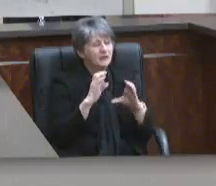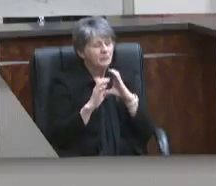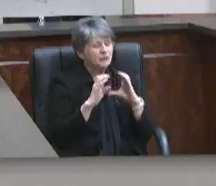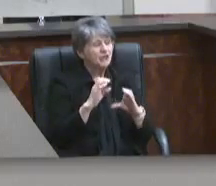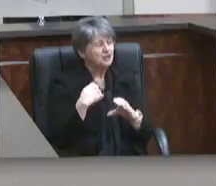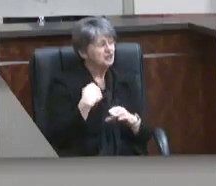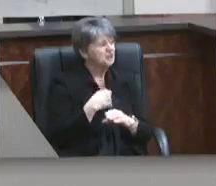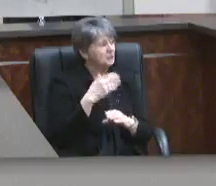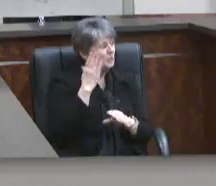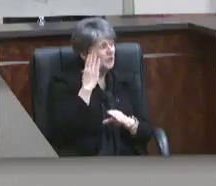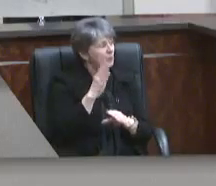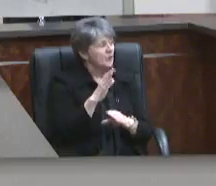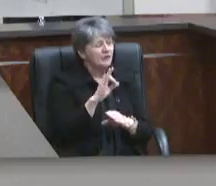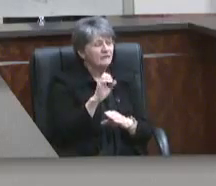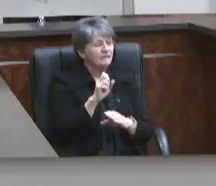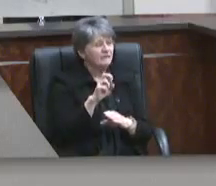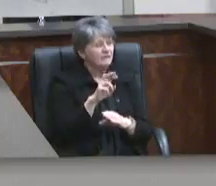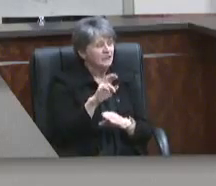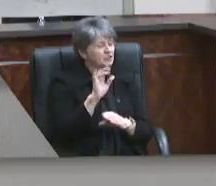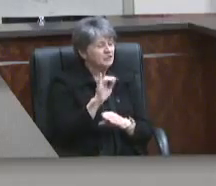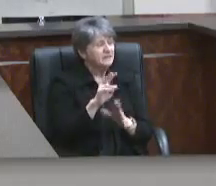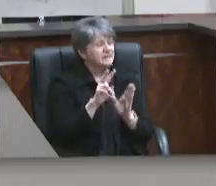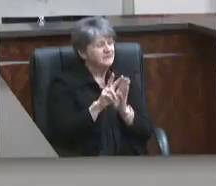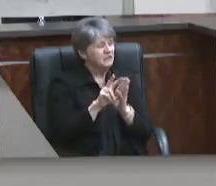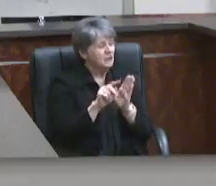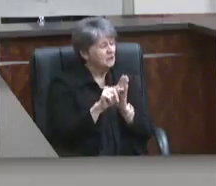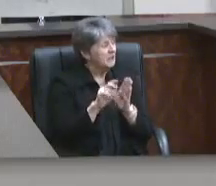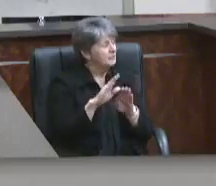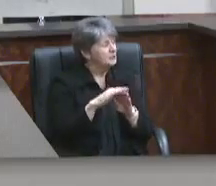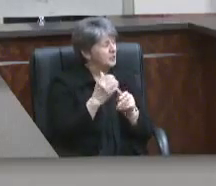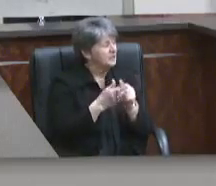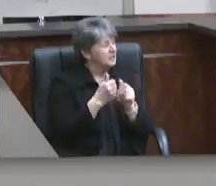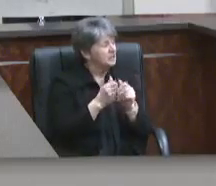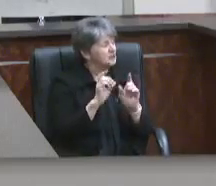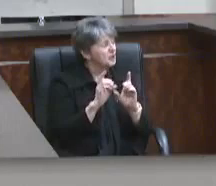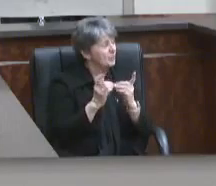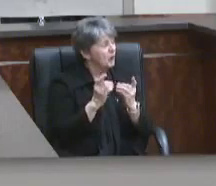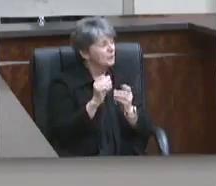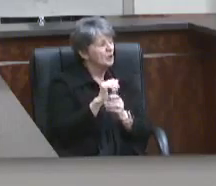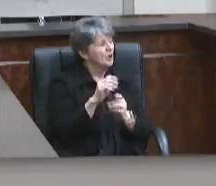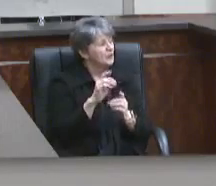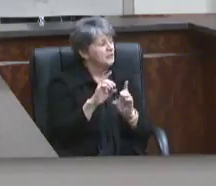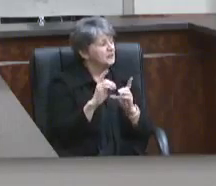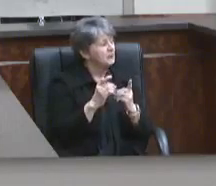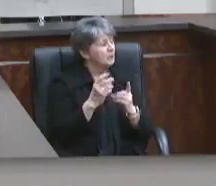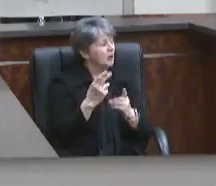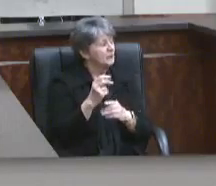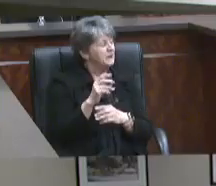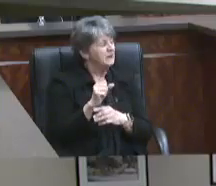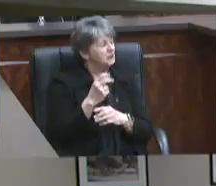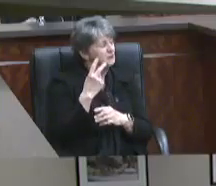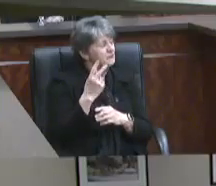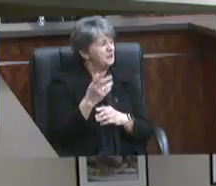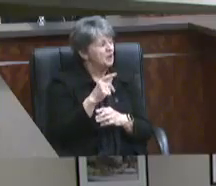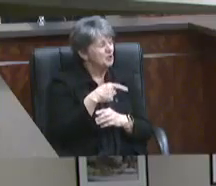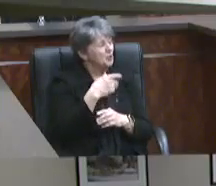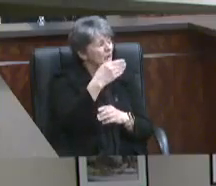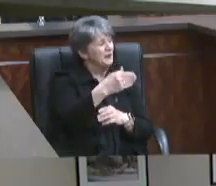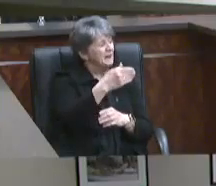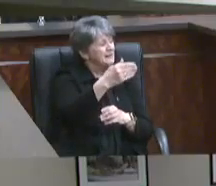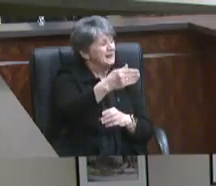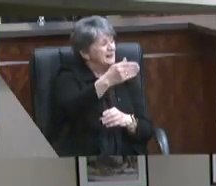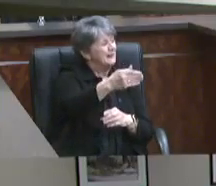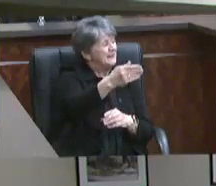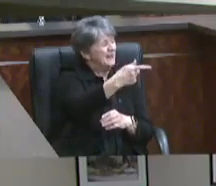we'll be featuring these videos on every single department. All the department heads that you see here, you guys are next. Who's up?